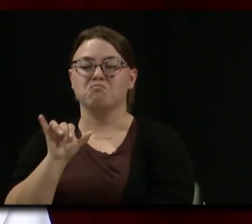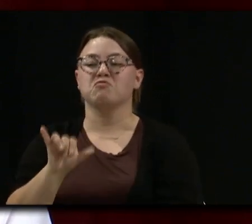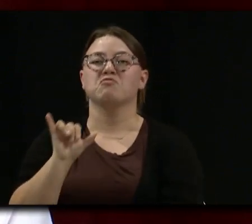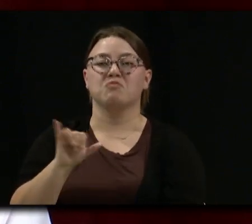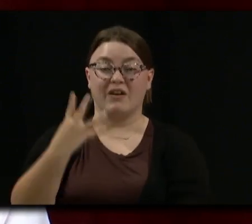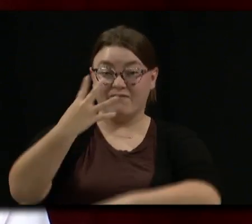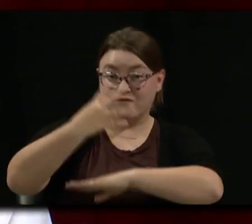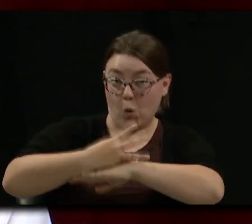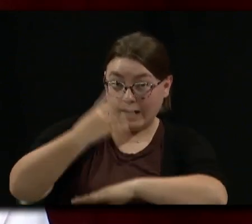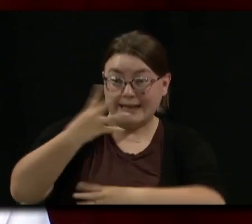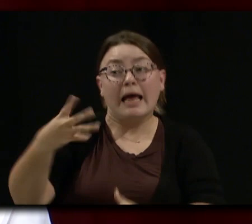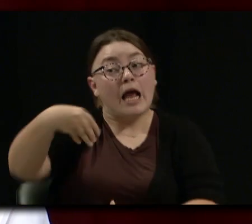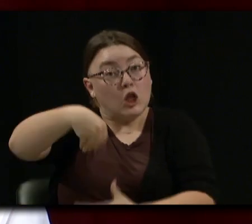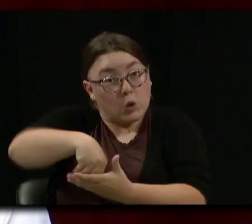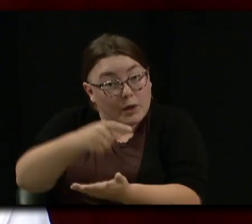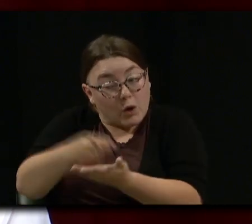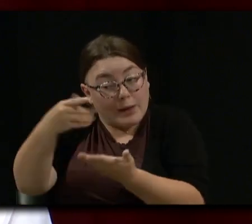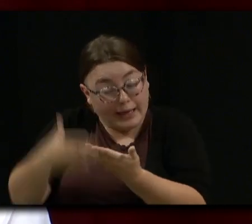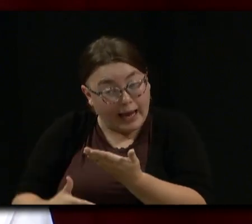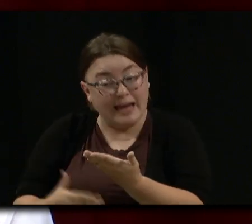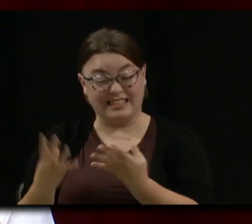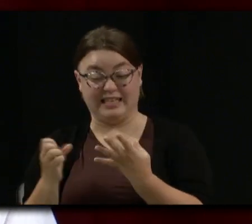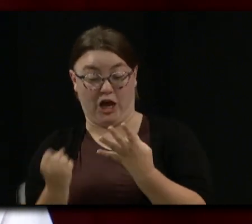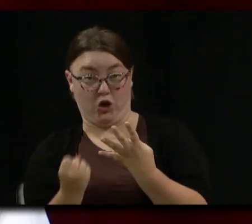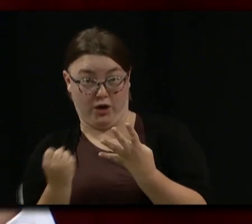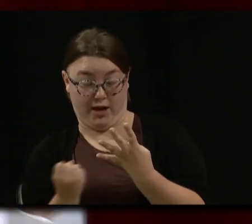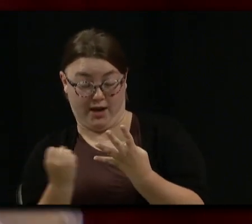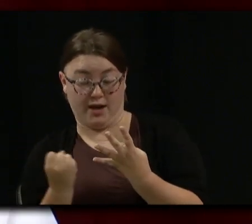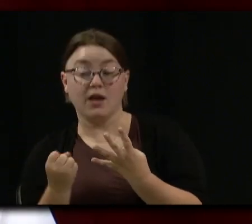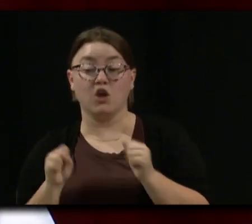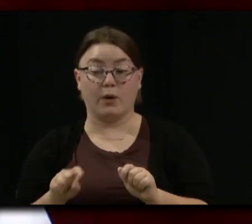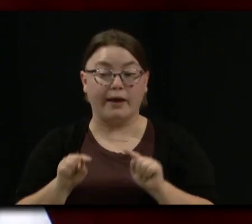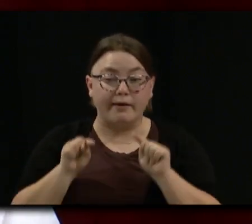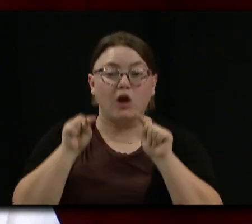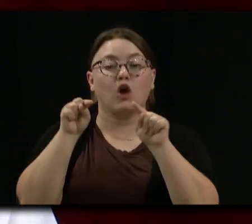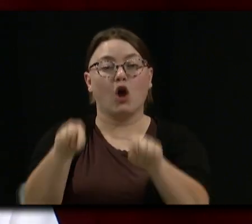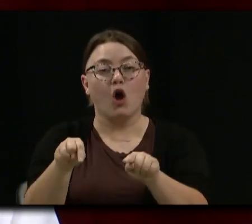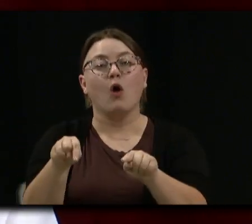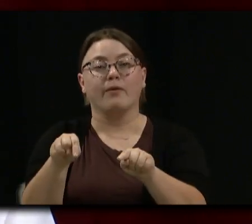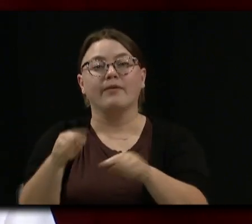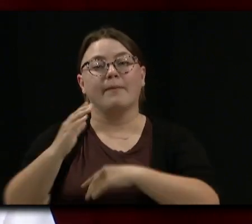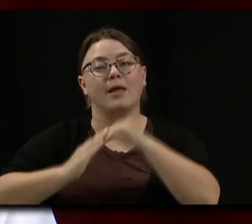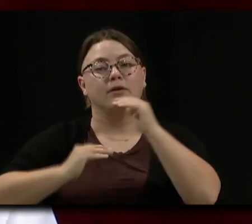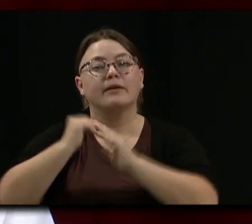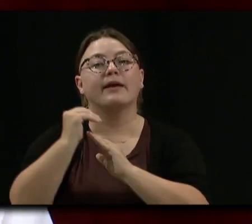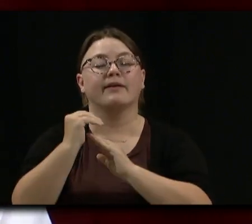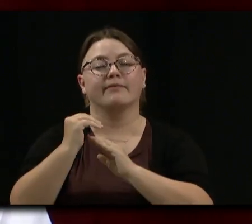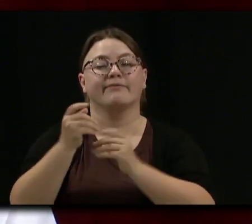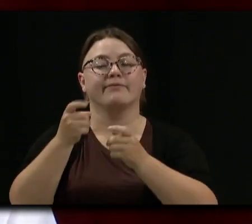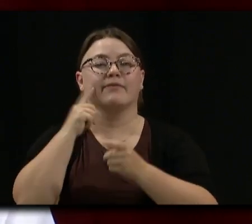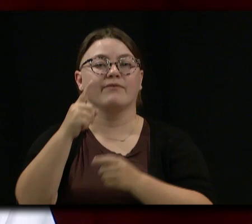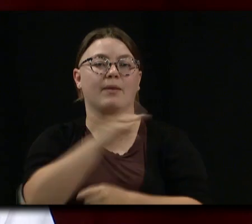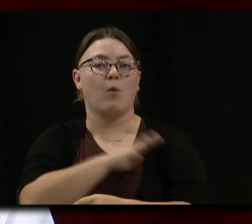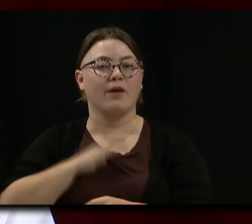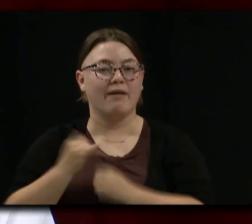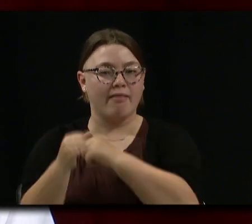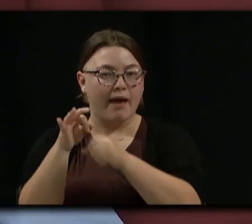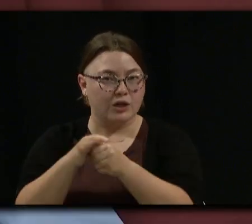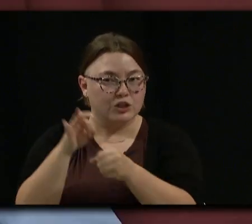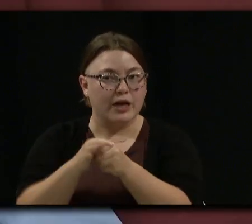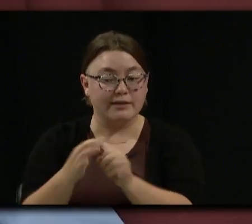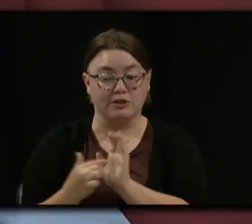days, including some weekend time, to be able to kind of come and provide that evidence or valid